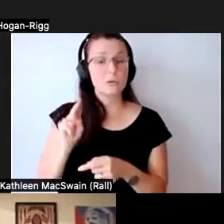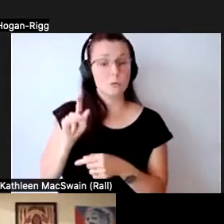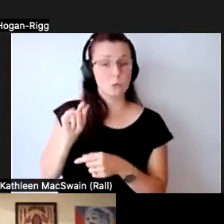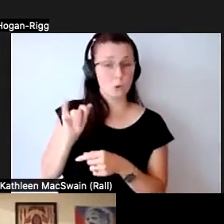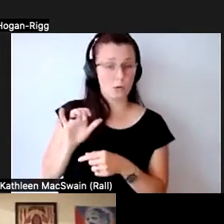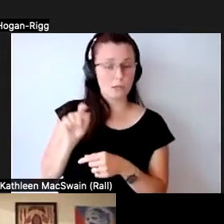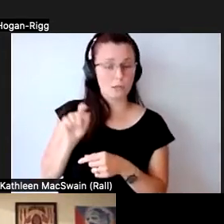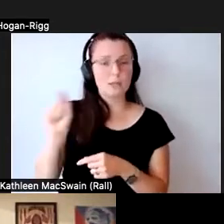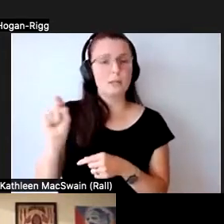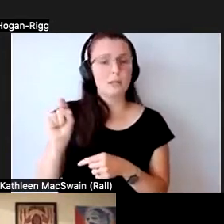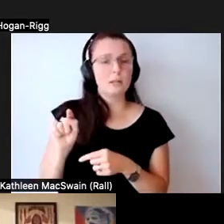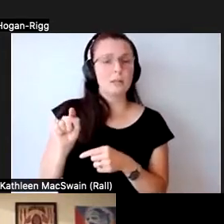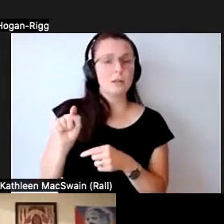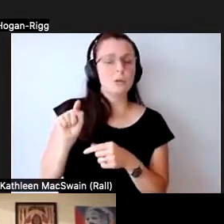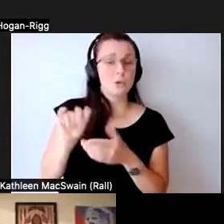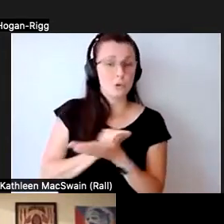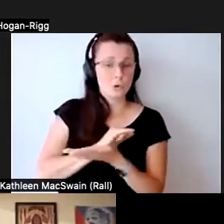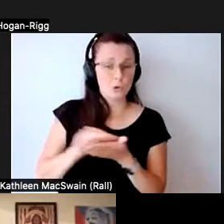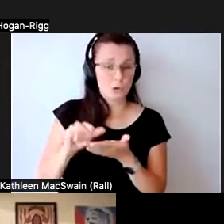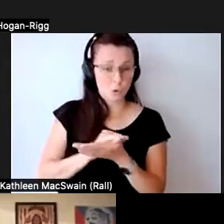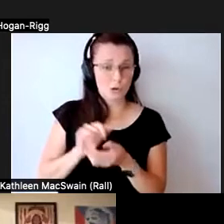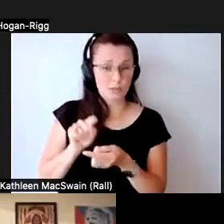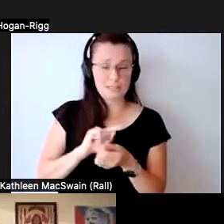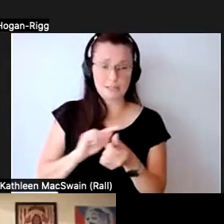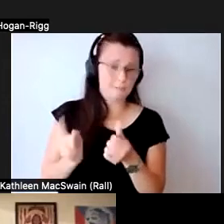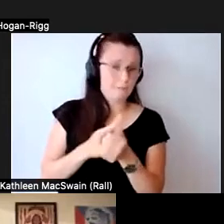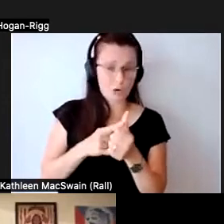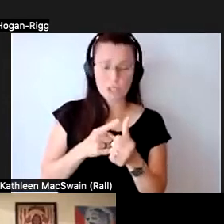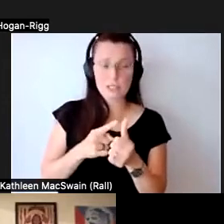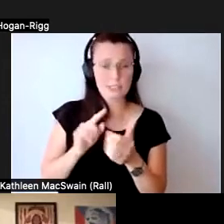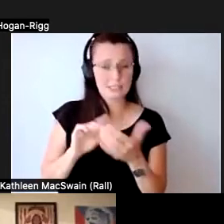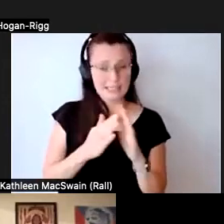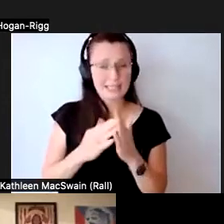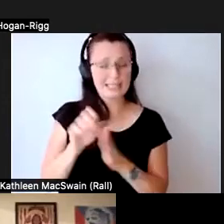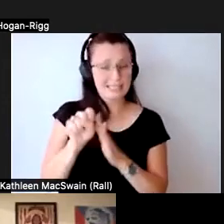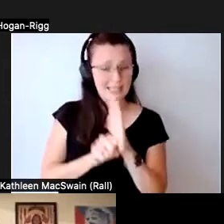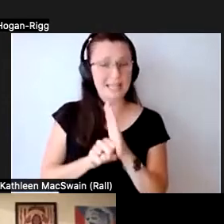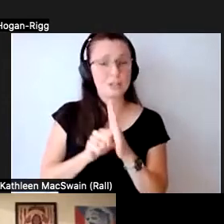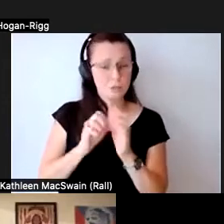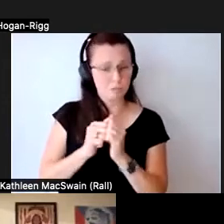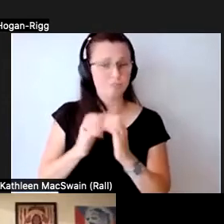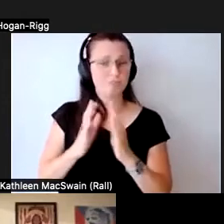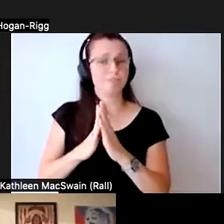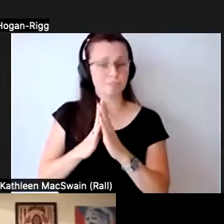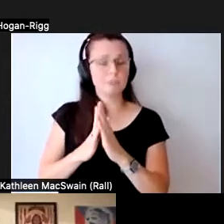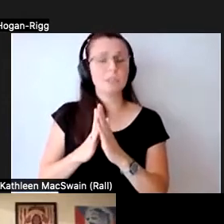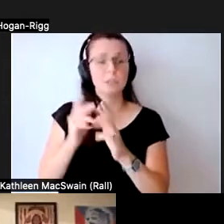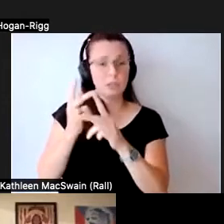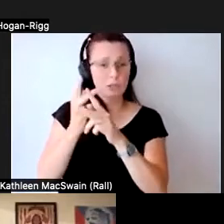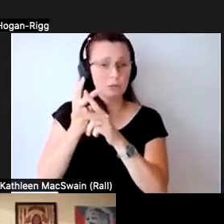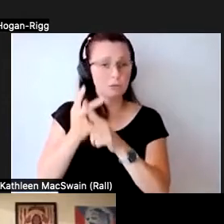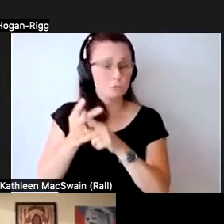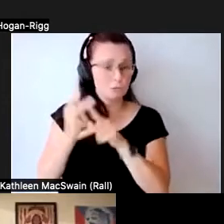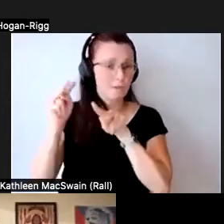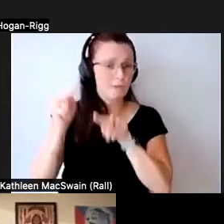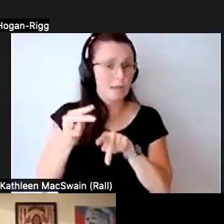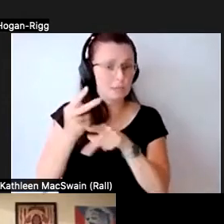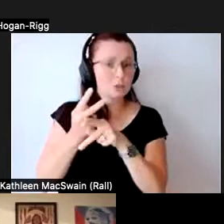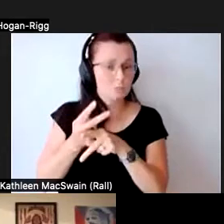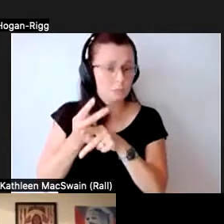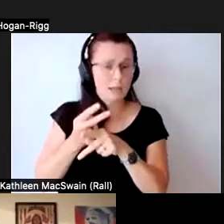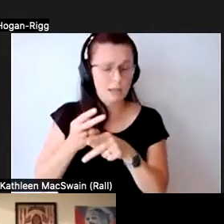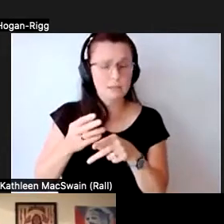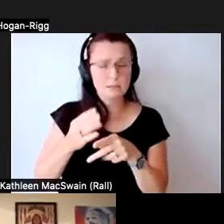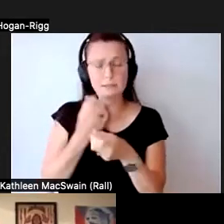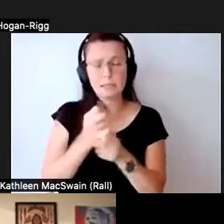be opening and operating supervised consumption sites. And Sam is the executive director of the programs themselves that are up and running. So Sam, welcome and thank you for